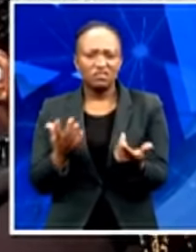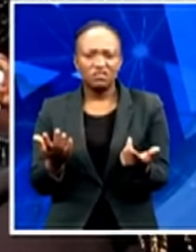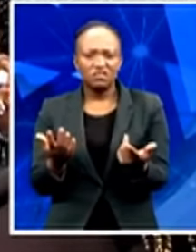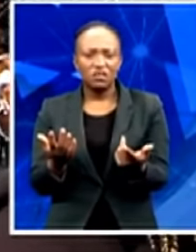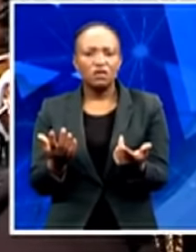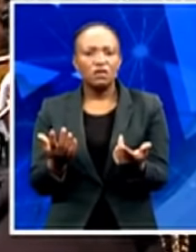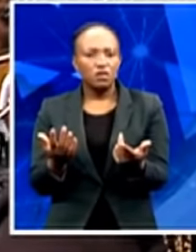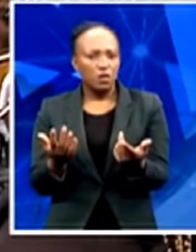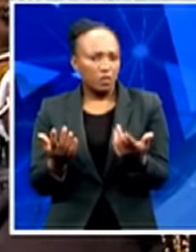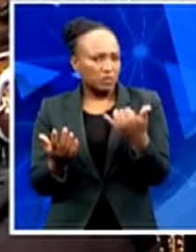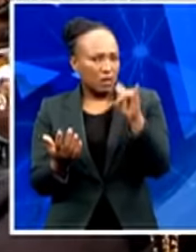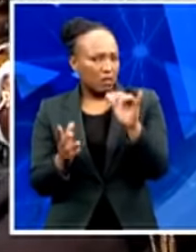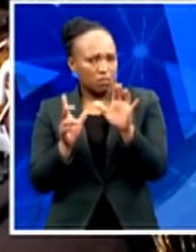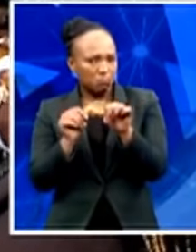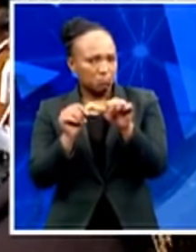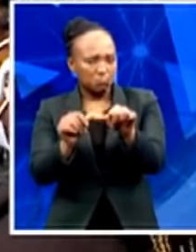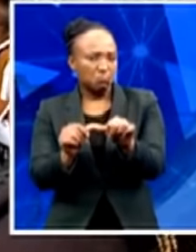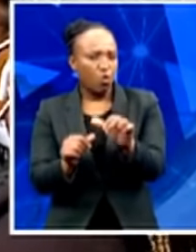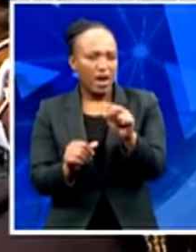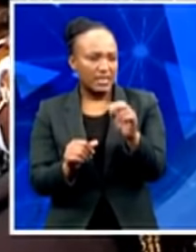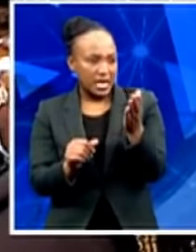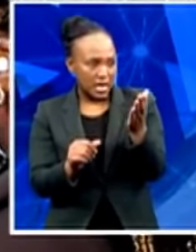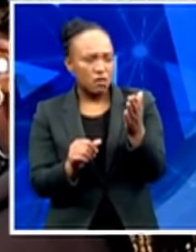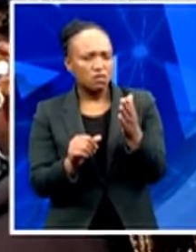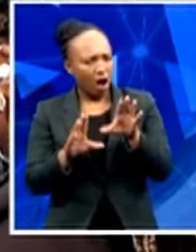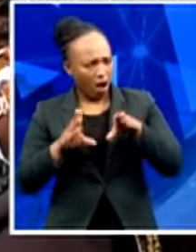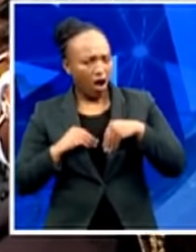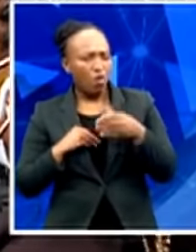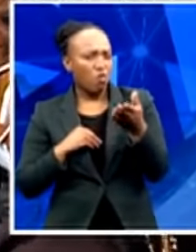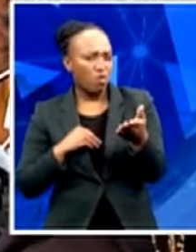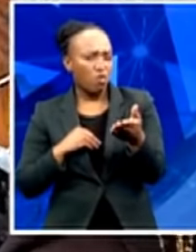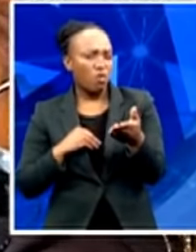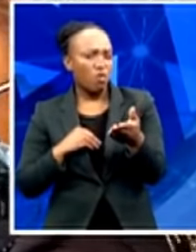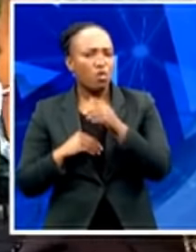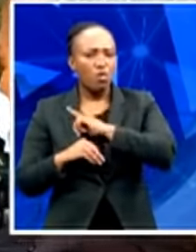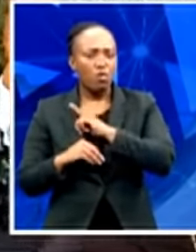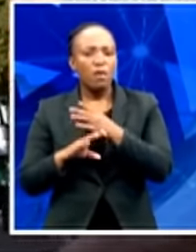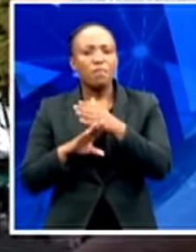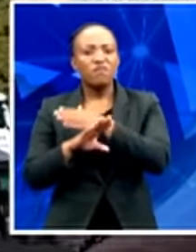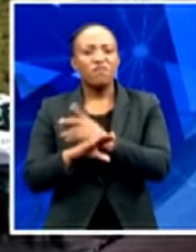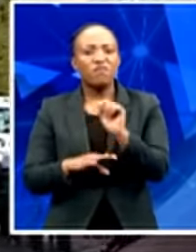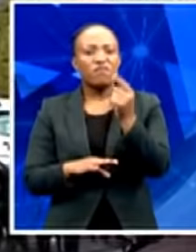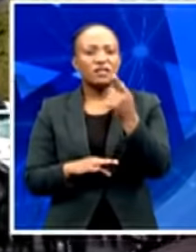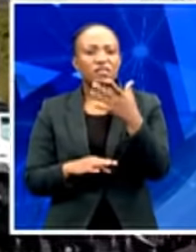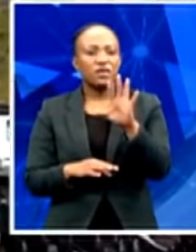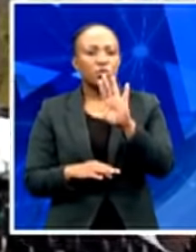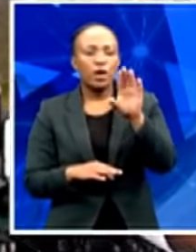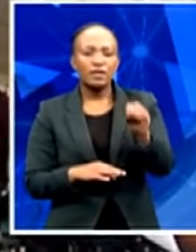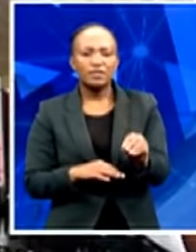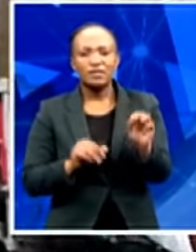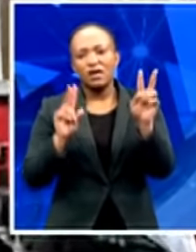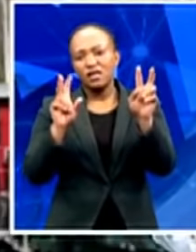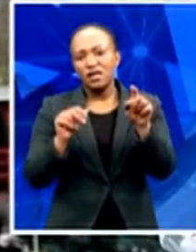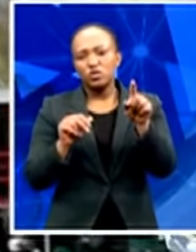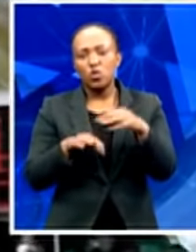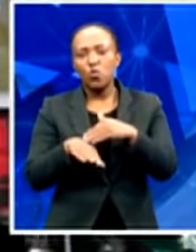You would know that from the history of this country, first, it was our skin. They had an issue with the racist whites. Then it moved from the skin.